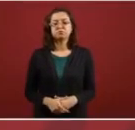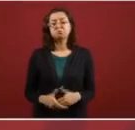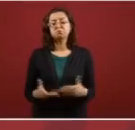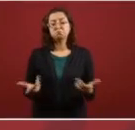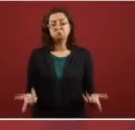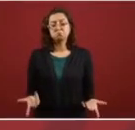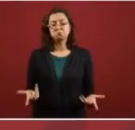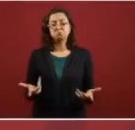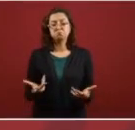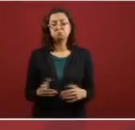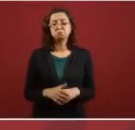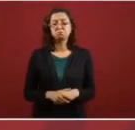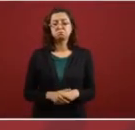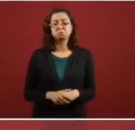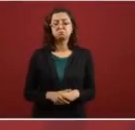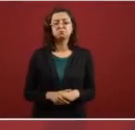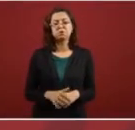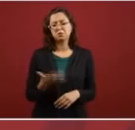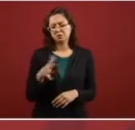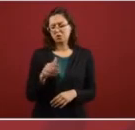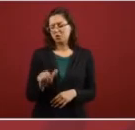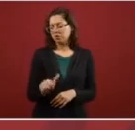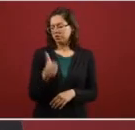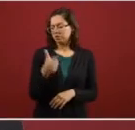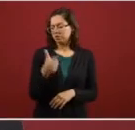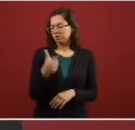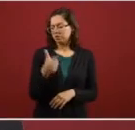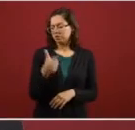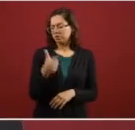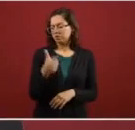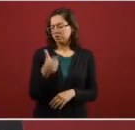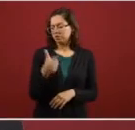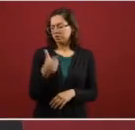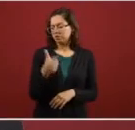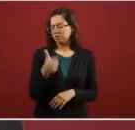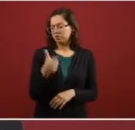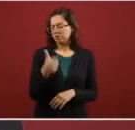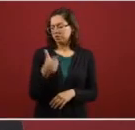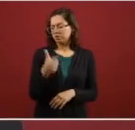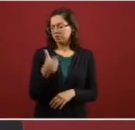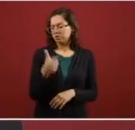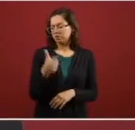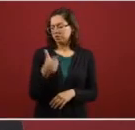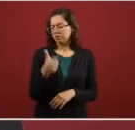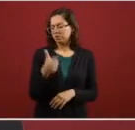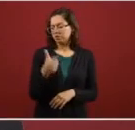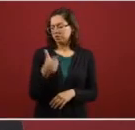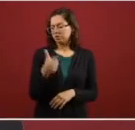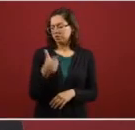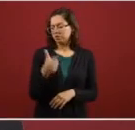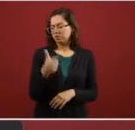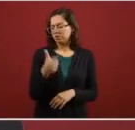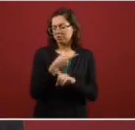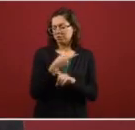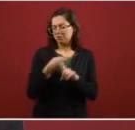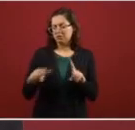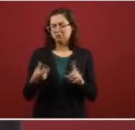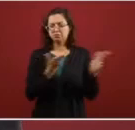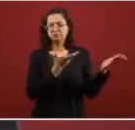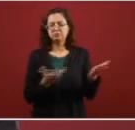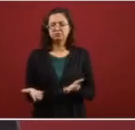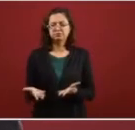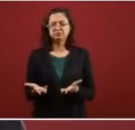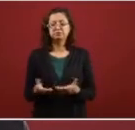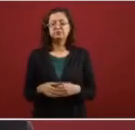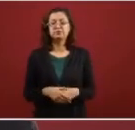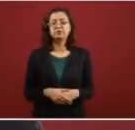Entonces, esperamos que a esa hora aproximadamente esté por acá. So we expect that approximately around that time he will be here.